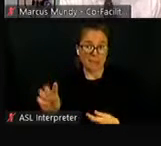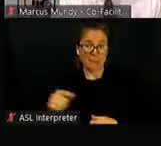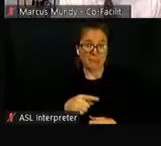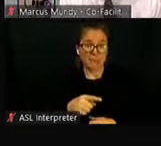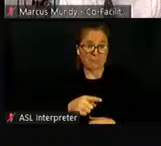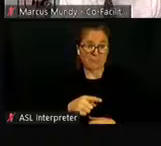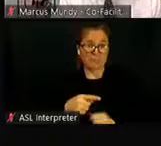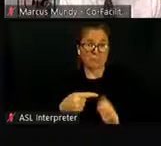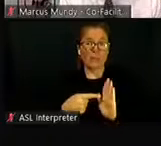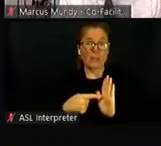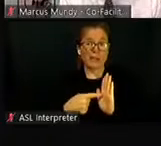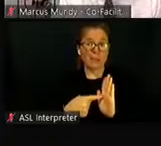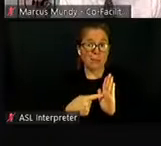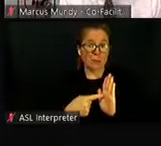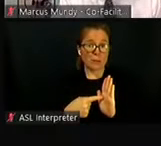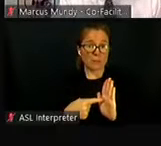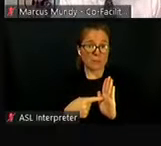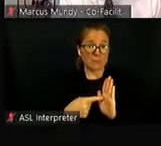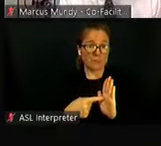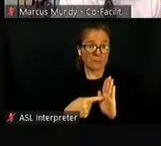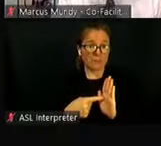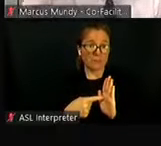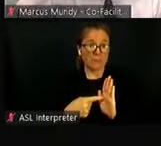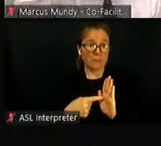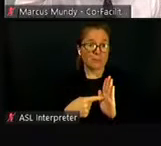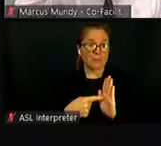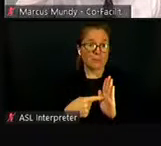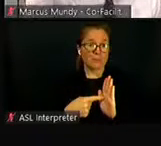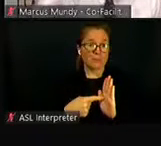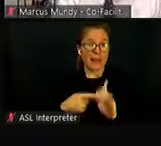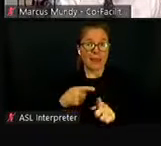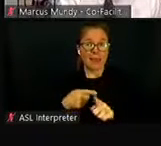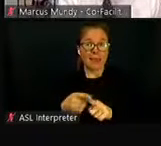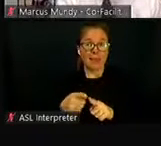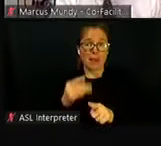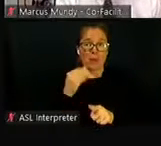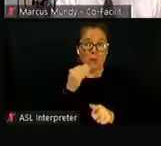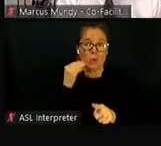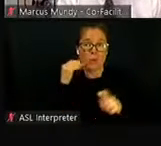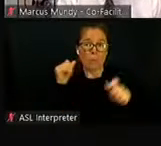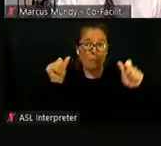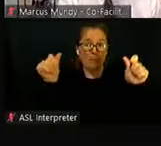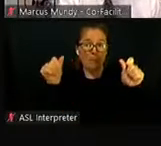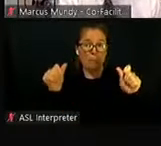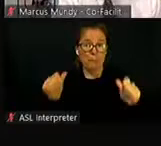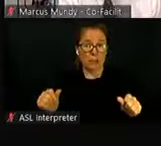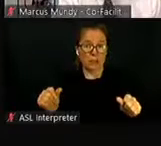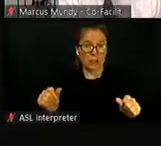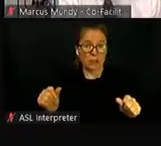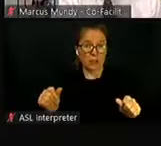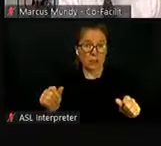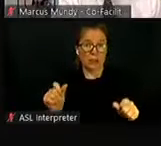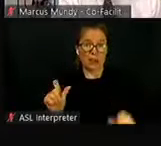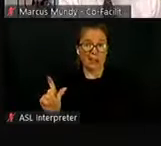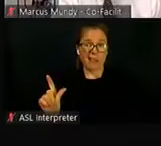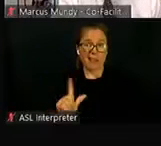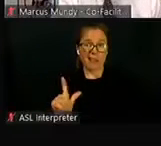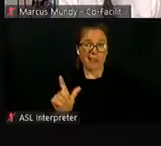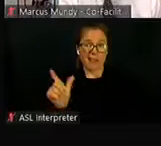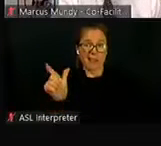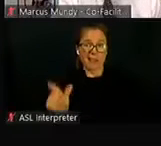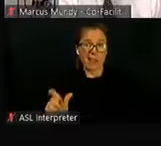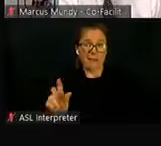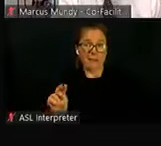some examples for you. So on our main page, under the county's homepage, there is a left-hand side navigation